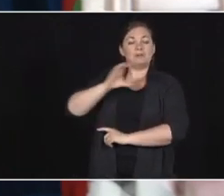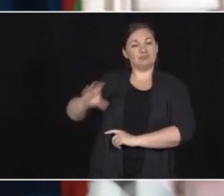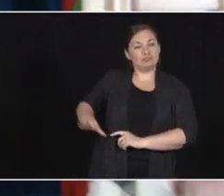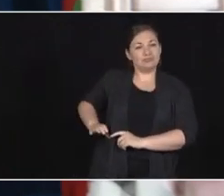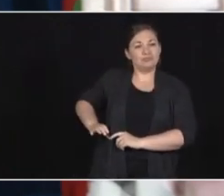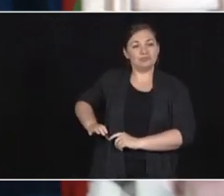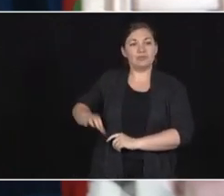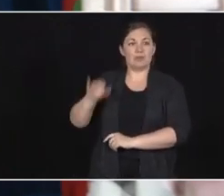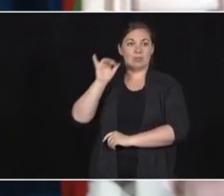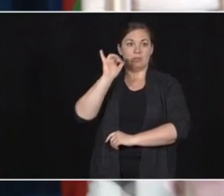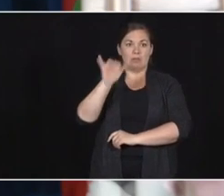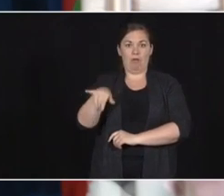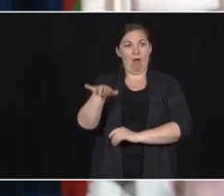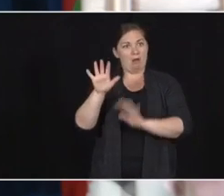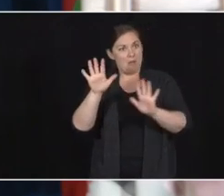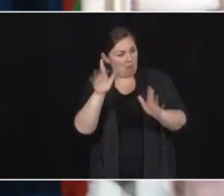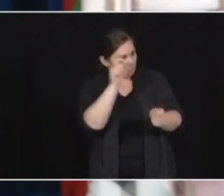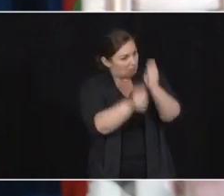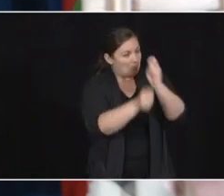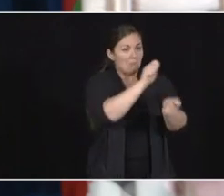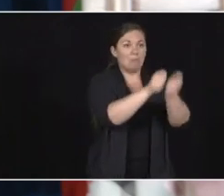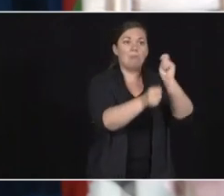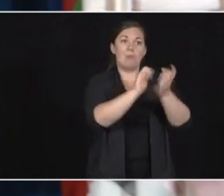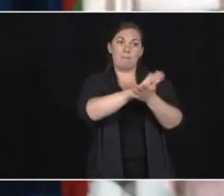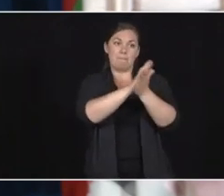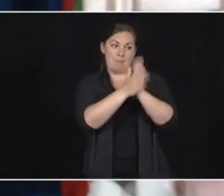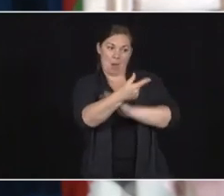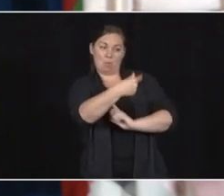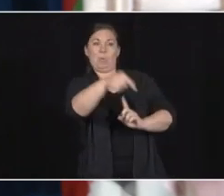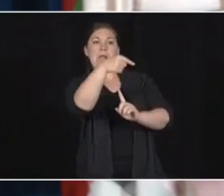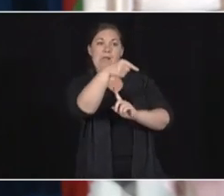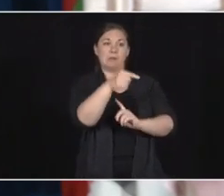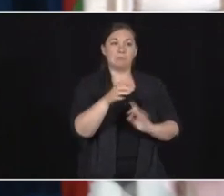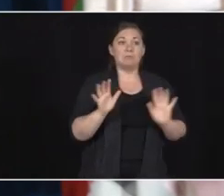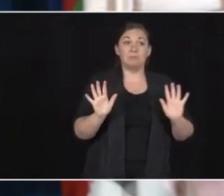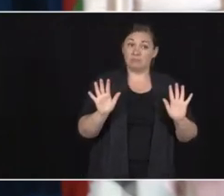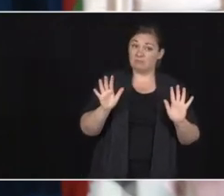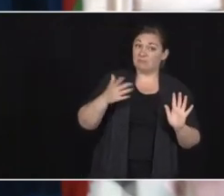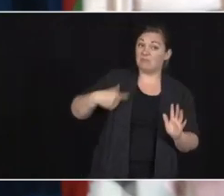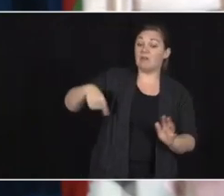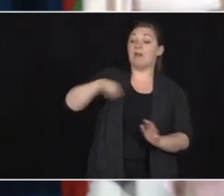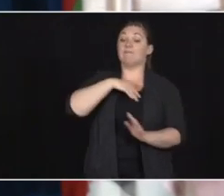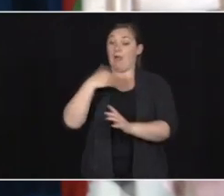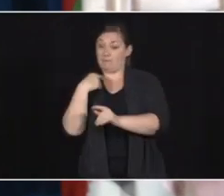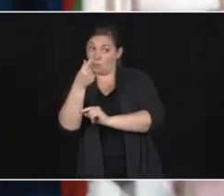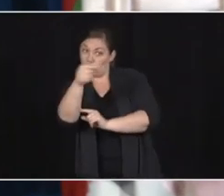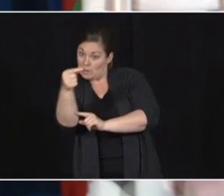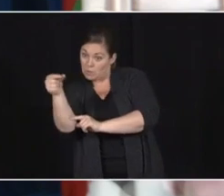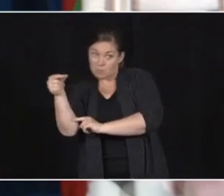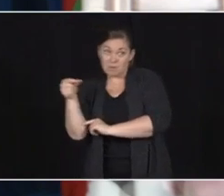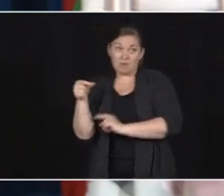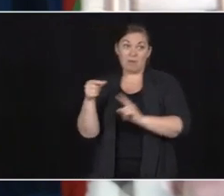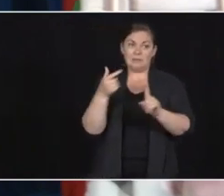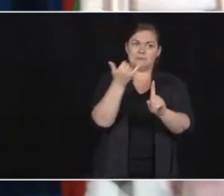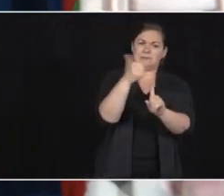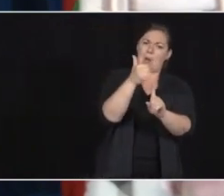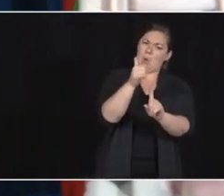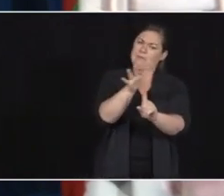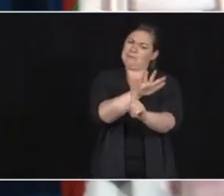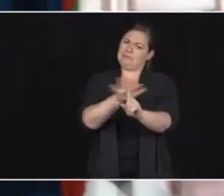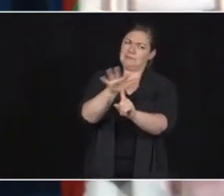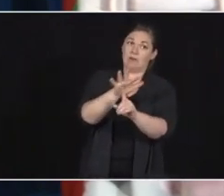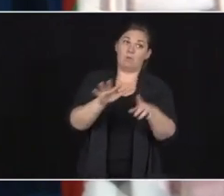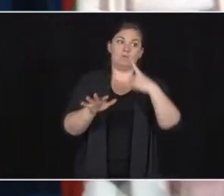green that are good, yellow, and then there's obviously the red. And the red ones we're concerned about.